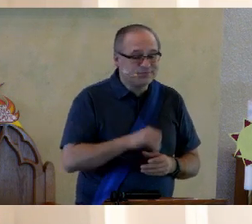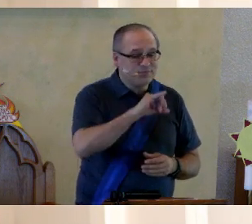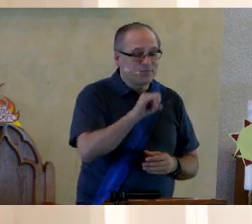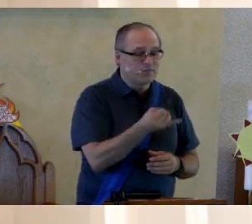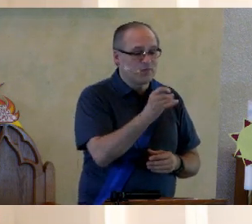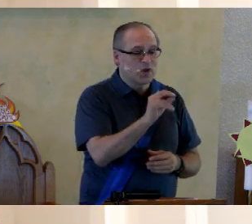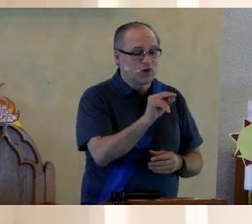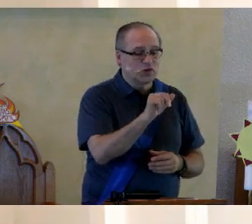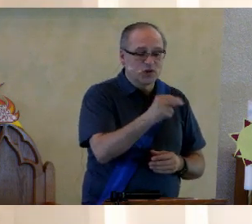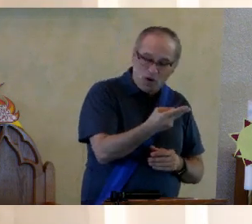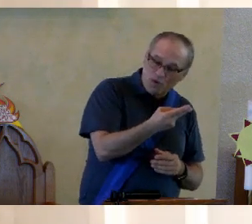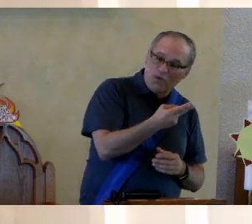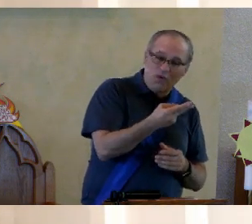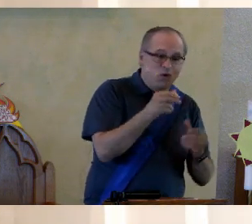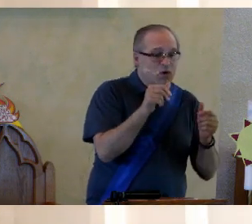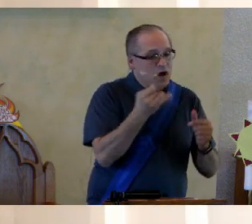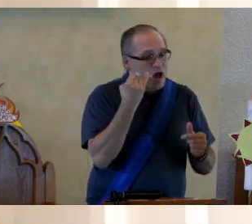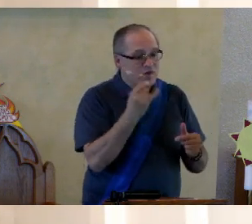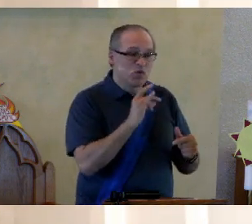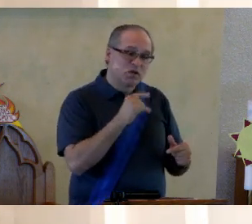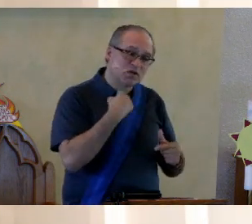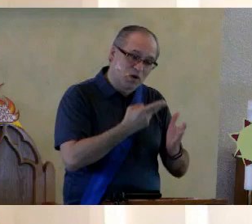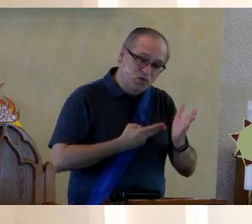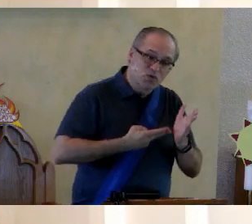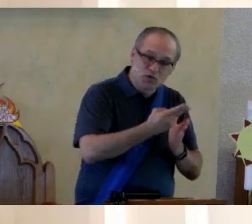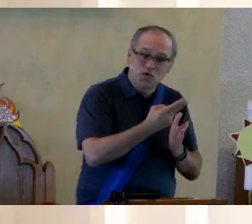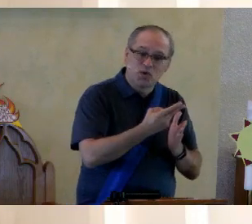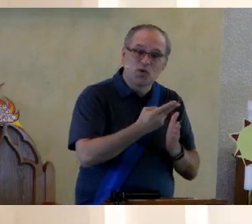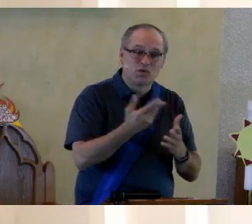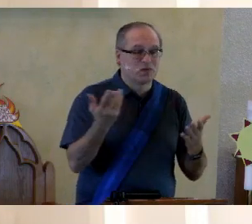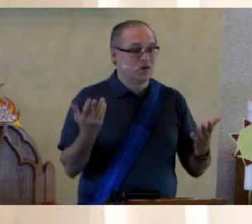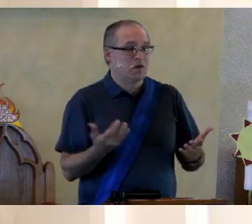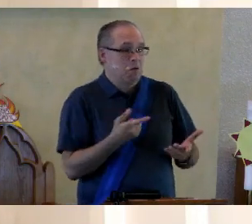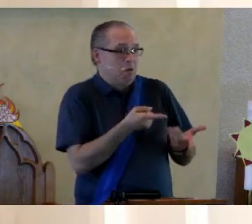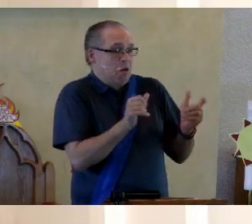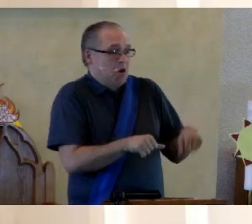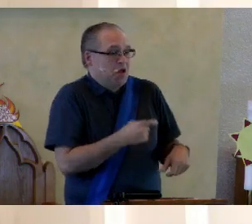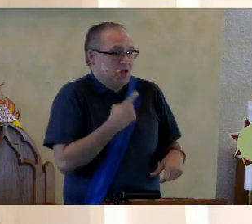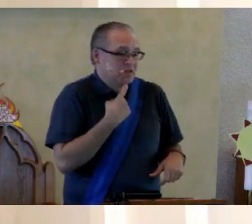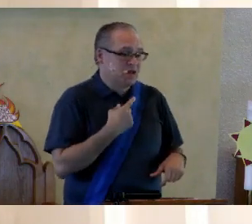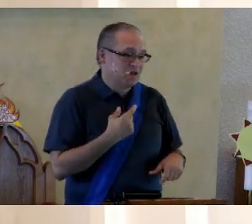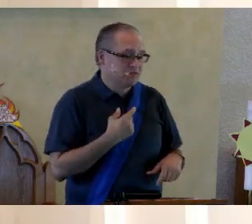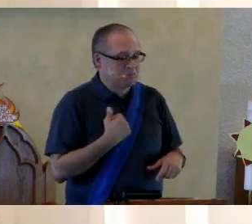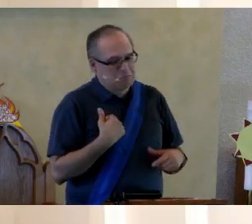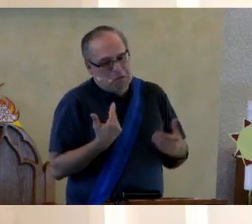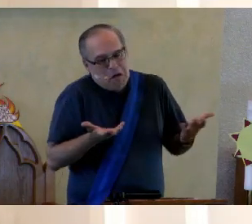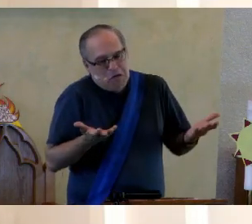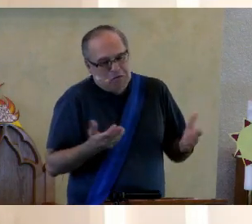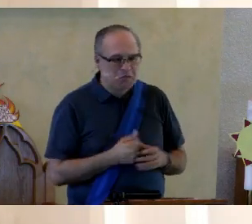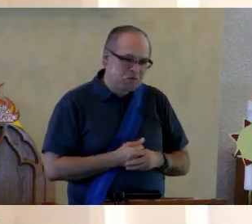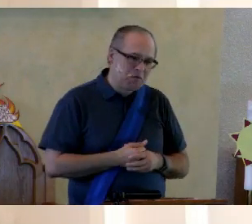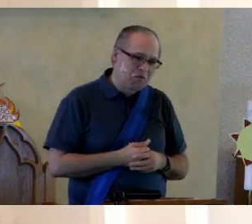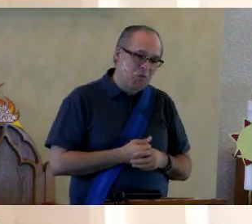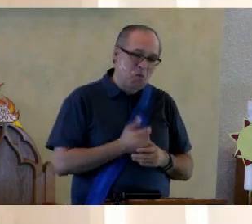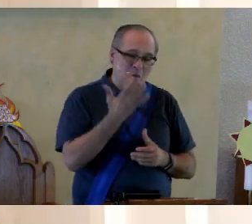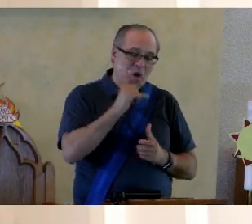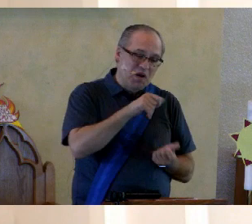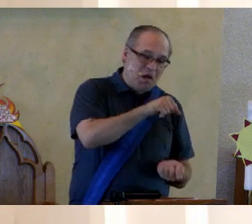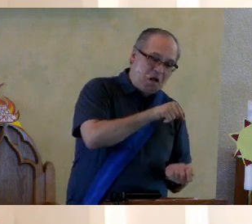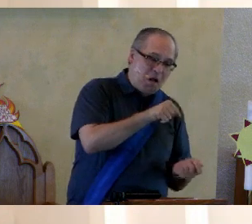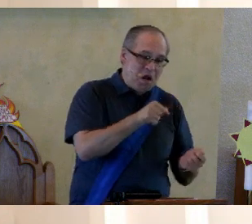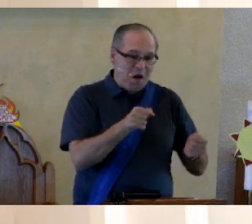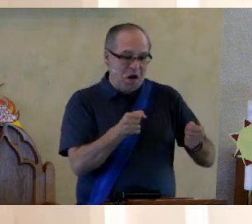and be a faithful servant of Yahweh's truth, at any point he could have said, "I don't know. Why don't we just steer this boat in the direction